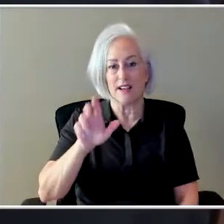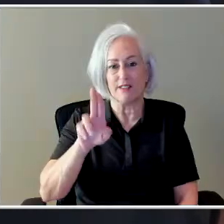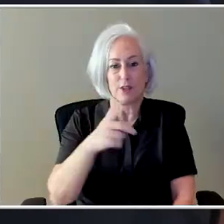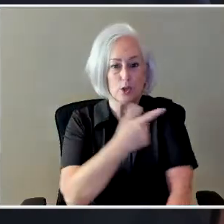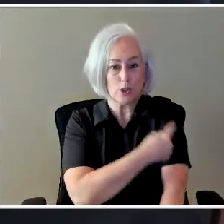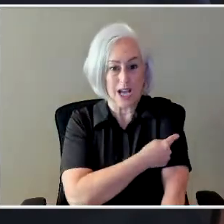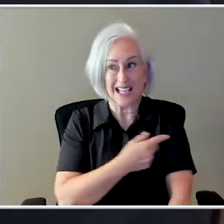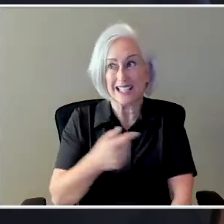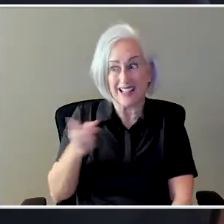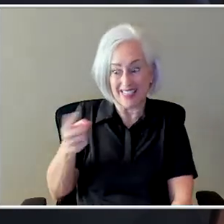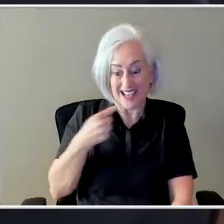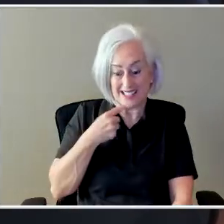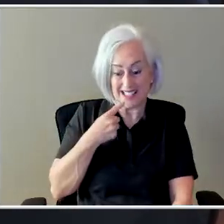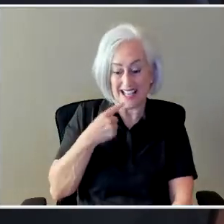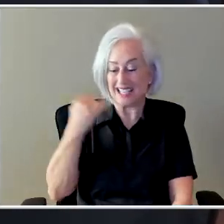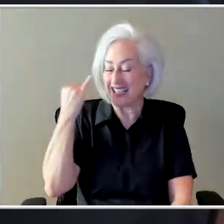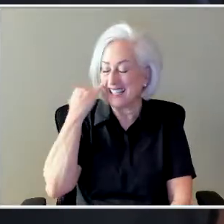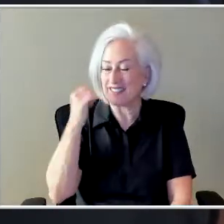made it as long as he did.